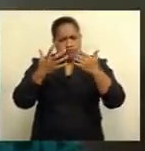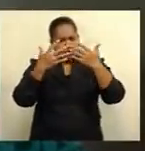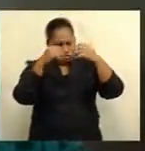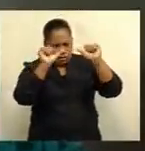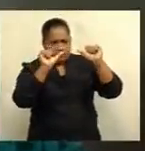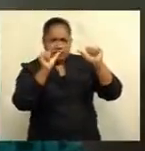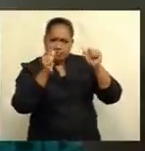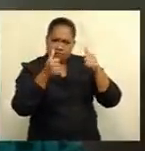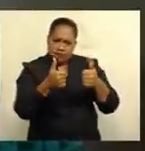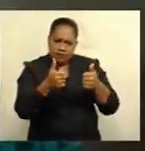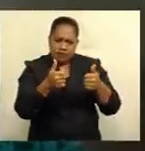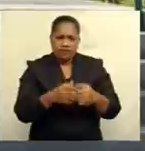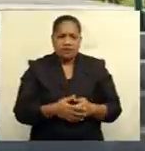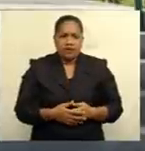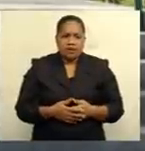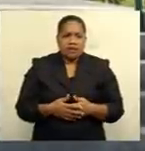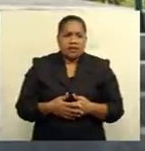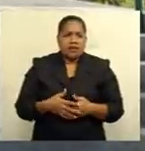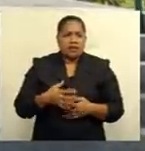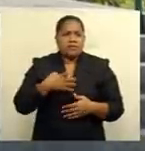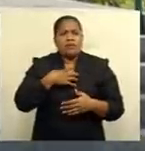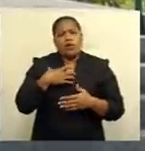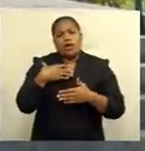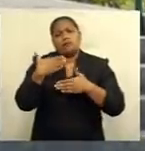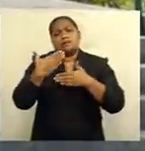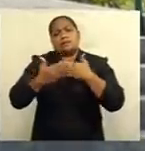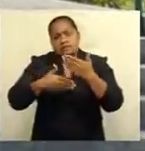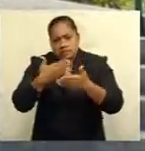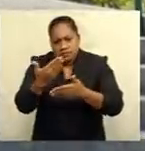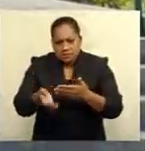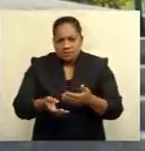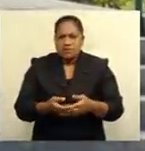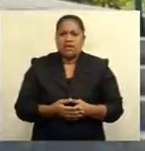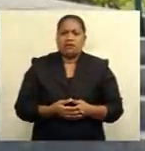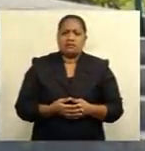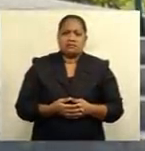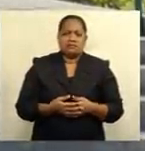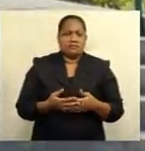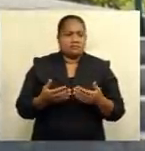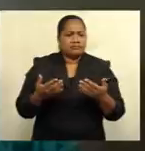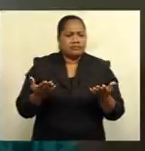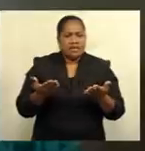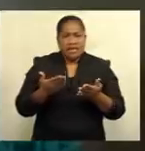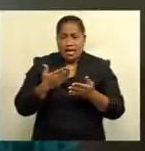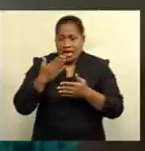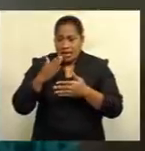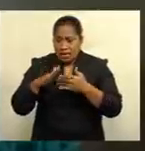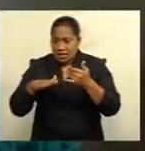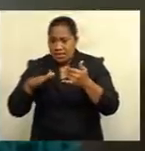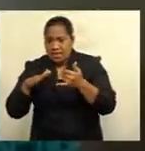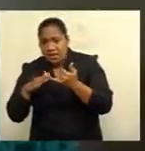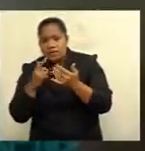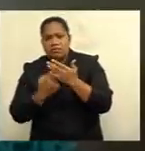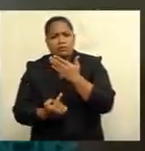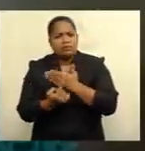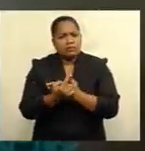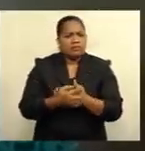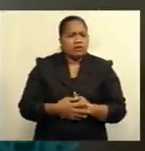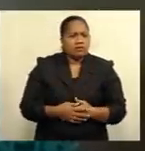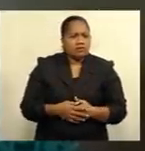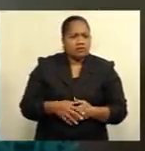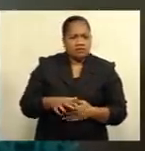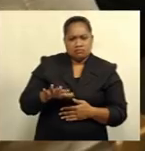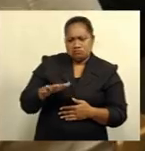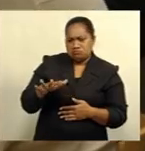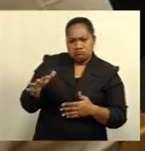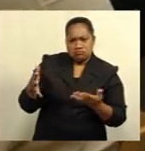yet it's been exaggerated, it's been misrepresented, and it's in the end it's been divisive about who's actually contributed